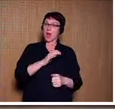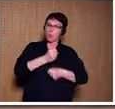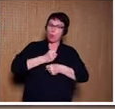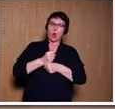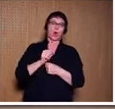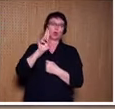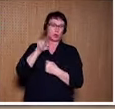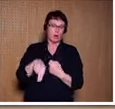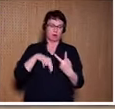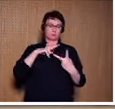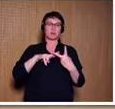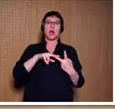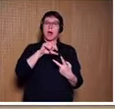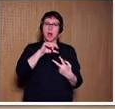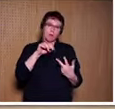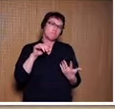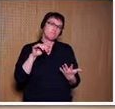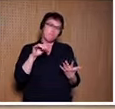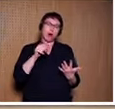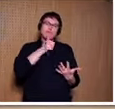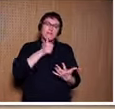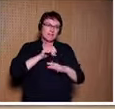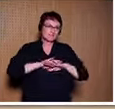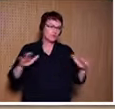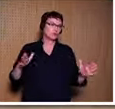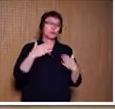private sector. Welcome, Lopa, with a round of applause.